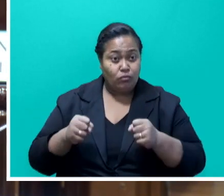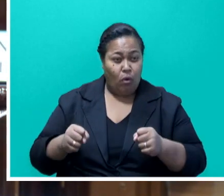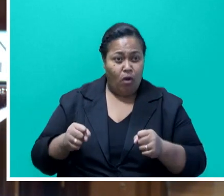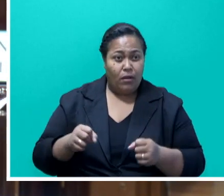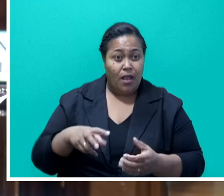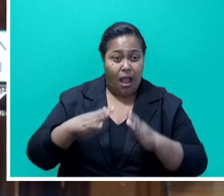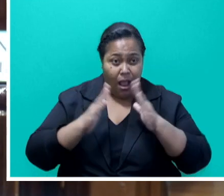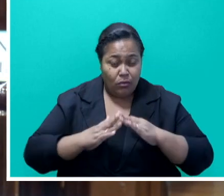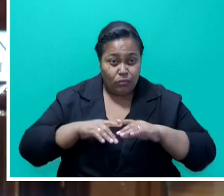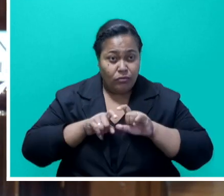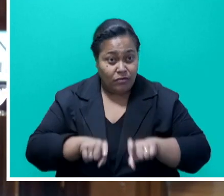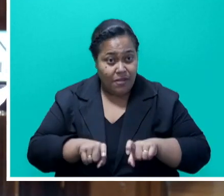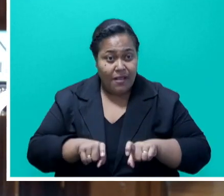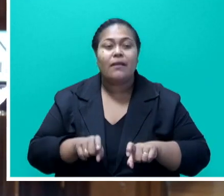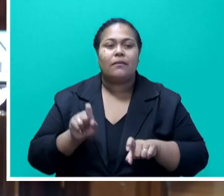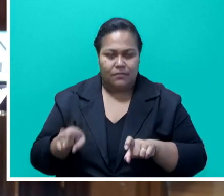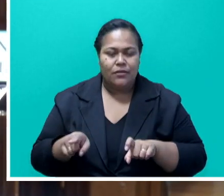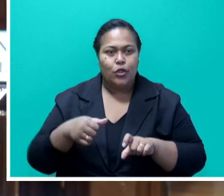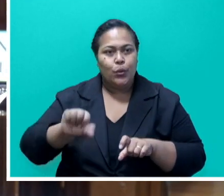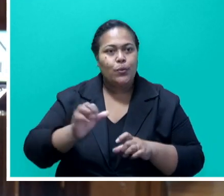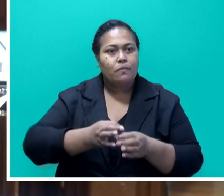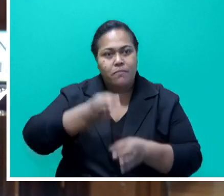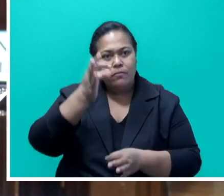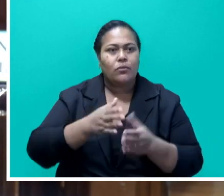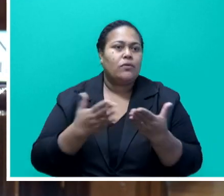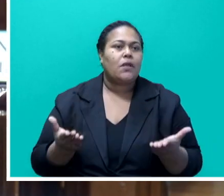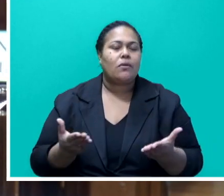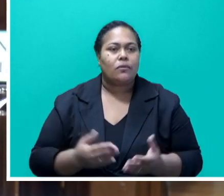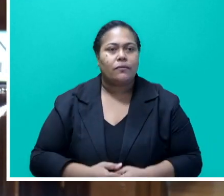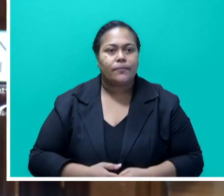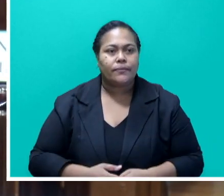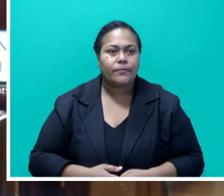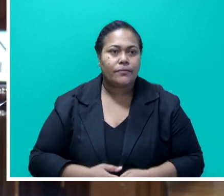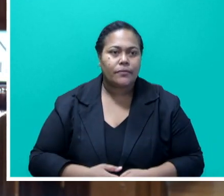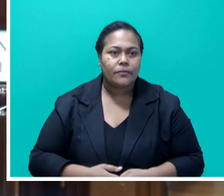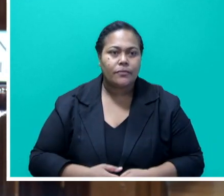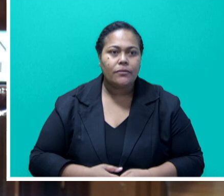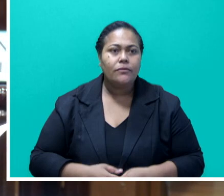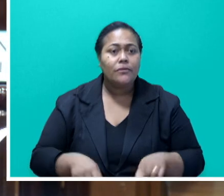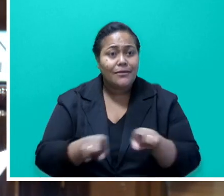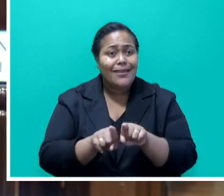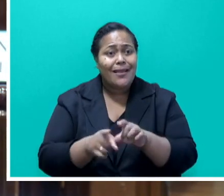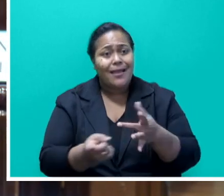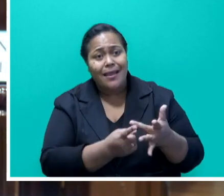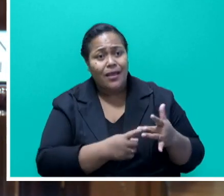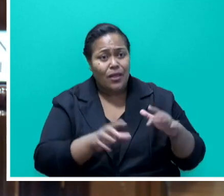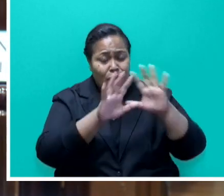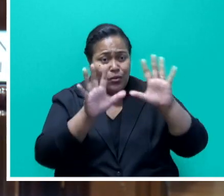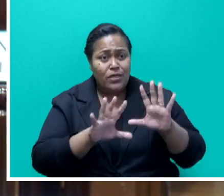steel, which emits carbon with every ton produced, bamboo, like other trees, captures carbon.